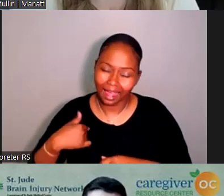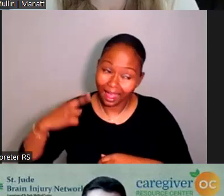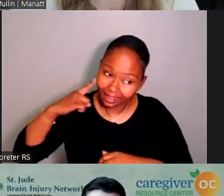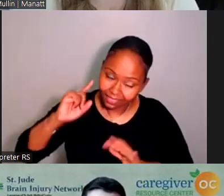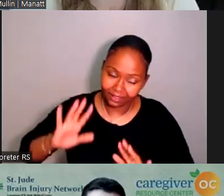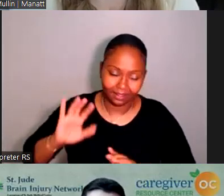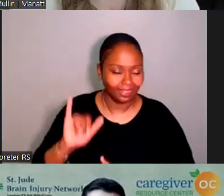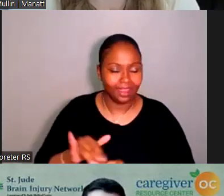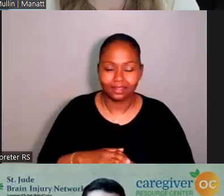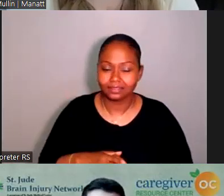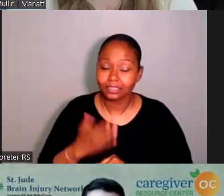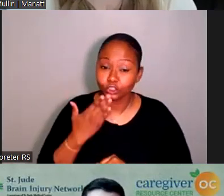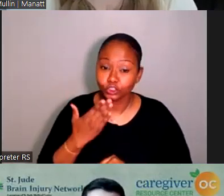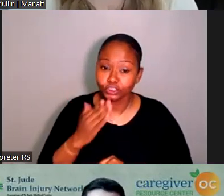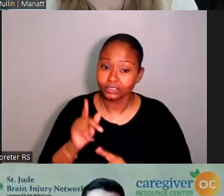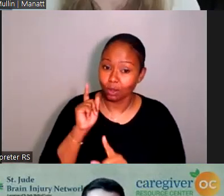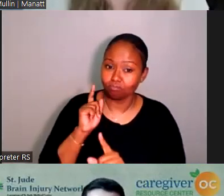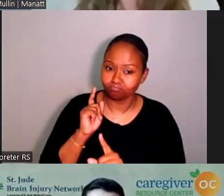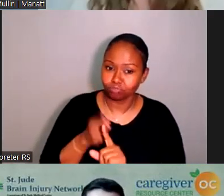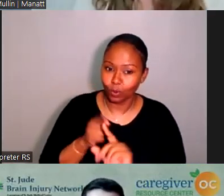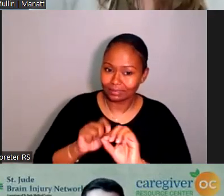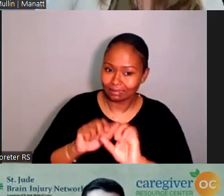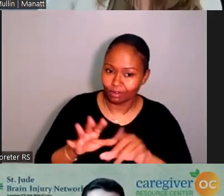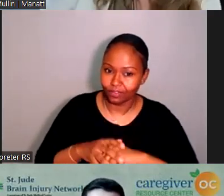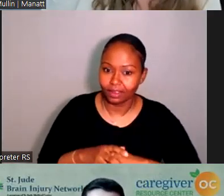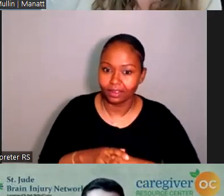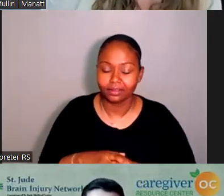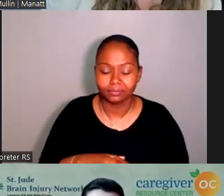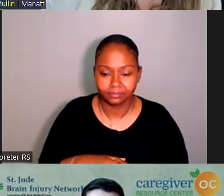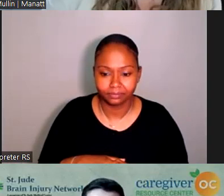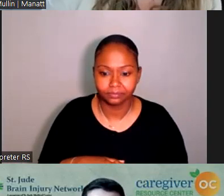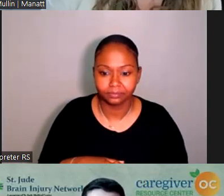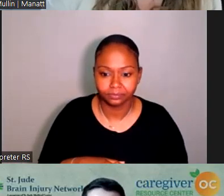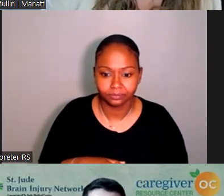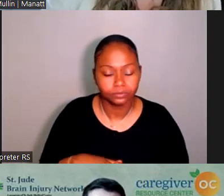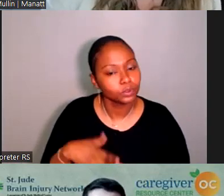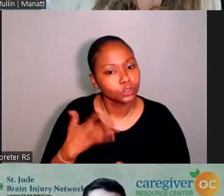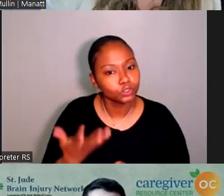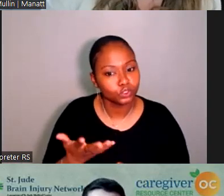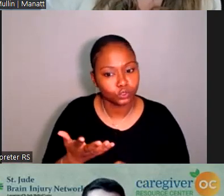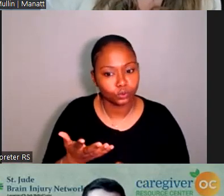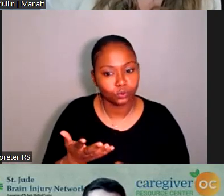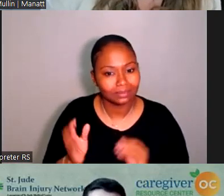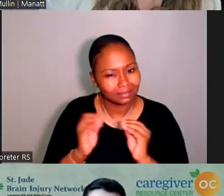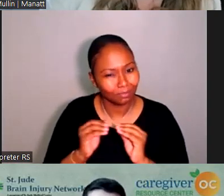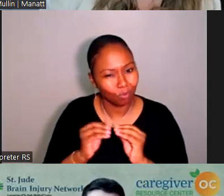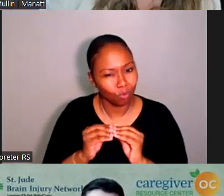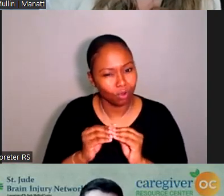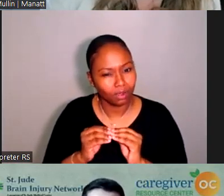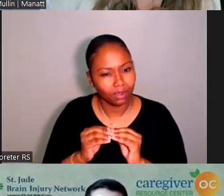is a good point of clarification, so that it becomes more